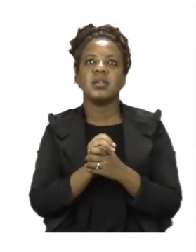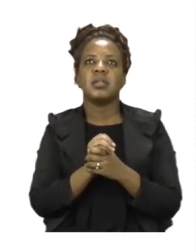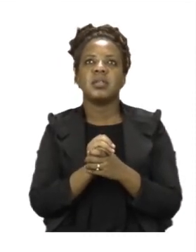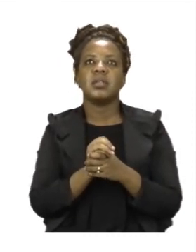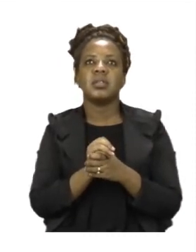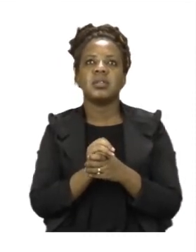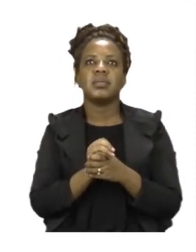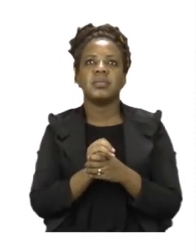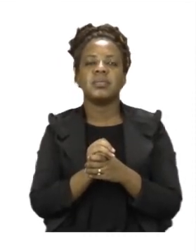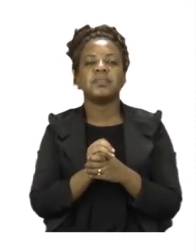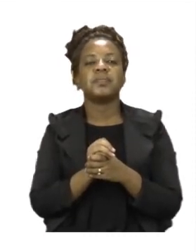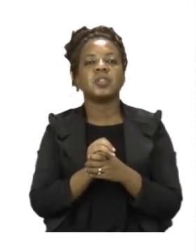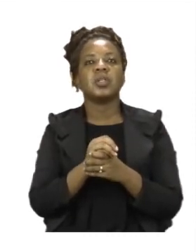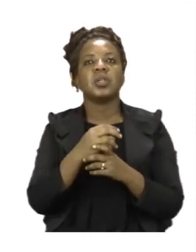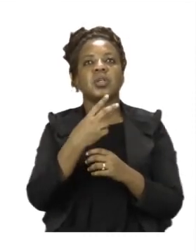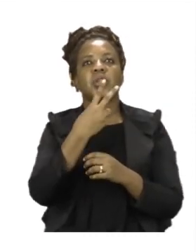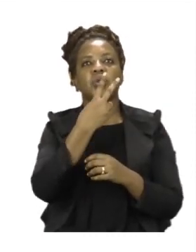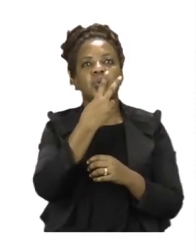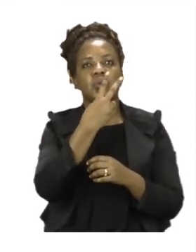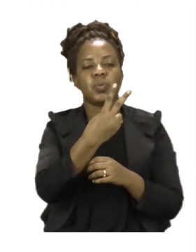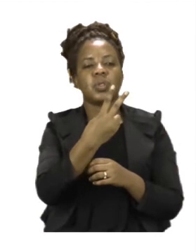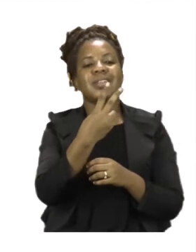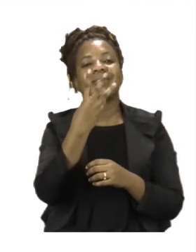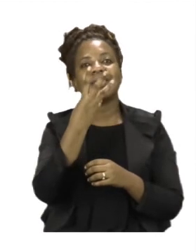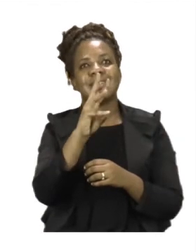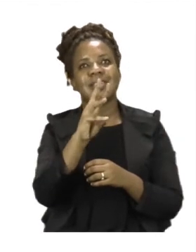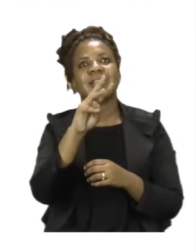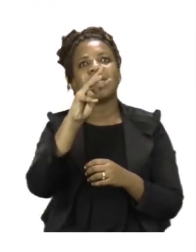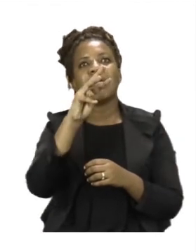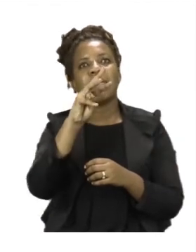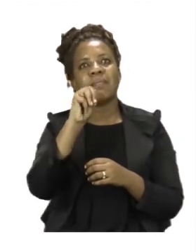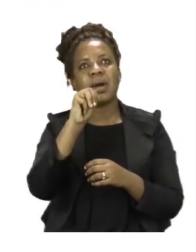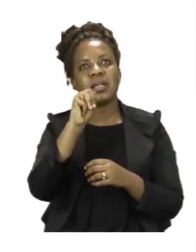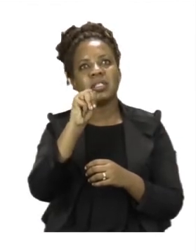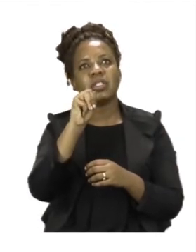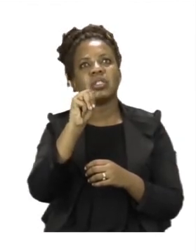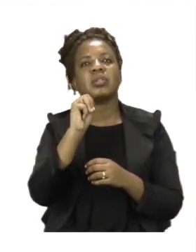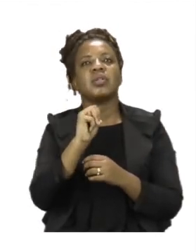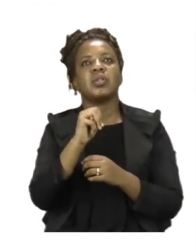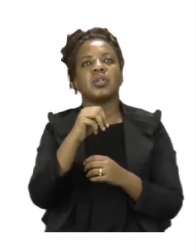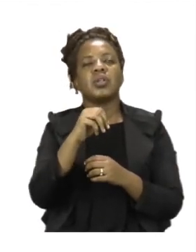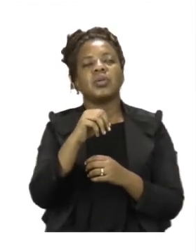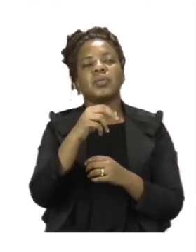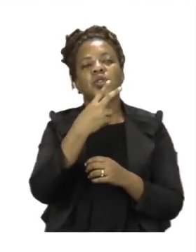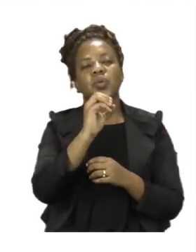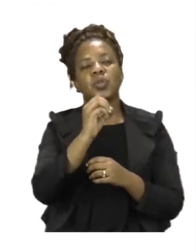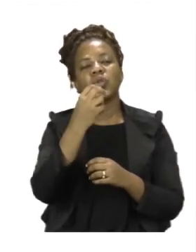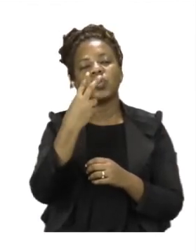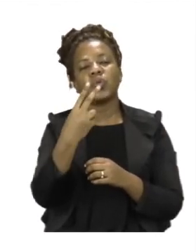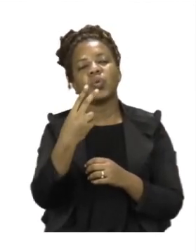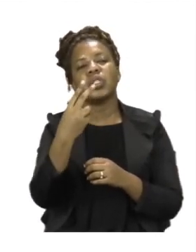26th of March, was the last Friday. So you can either write it as